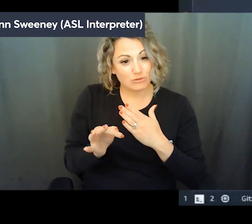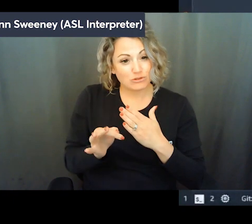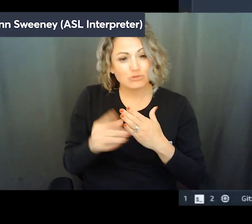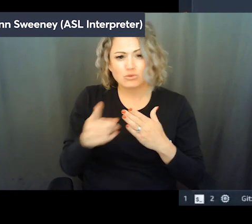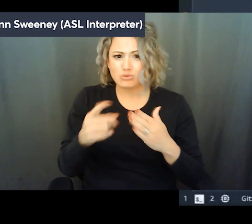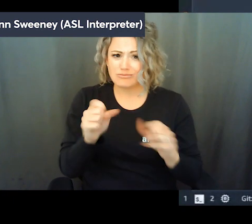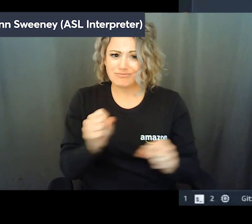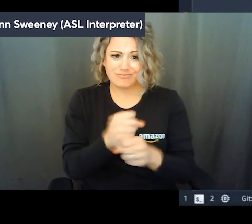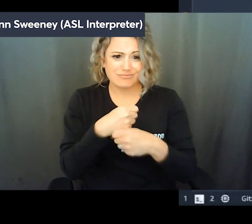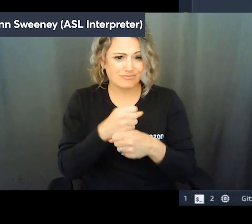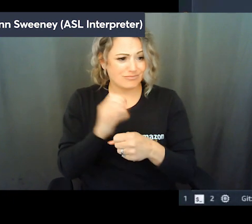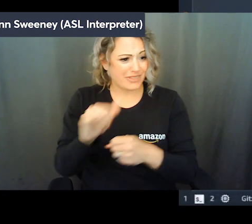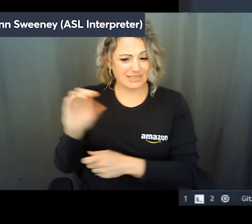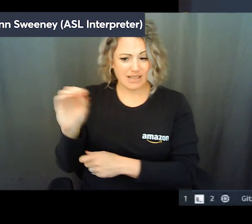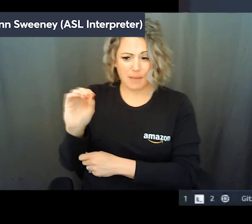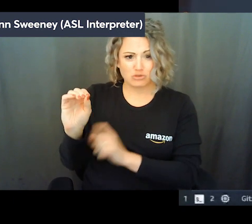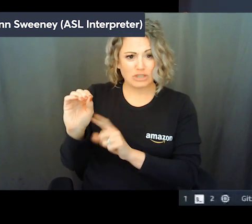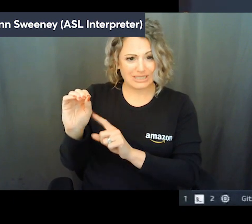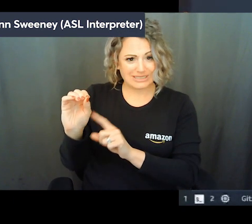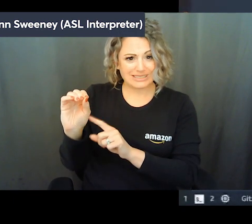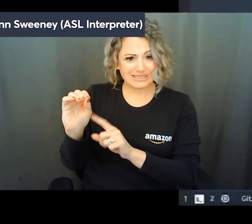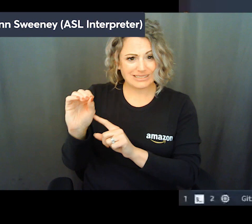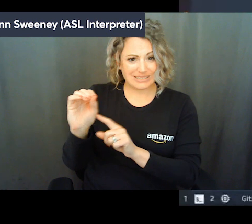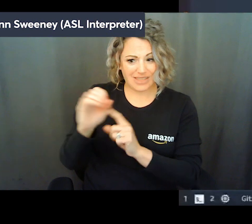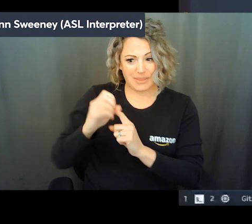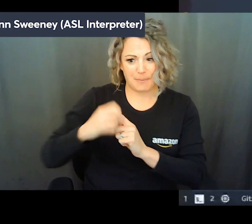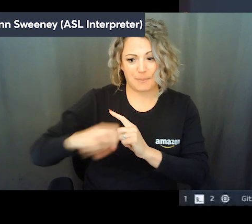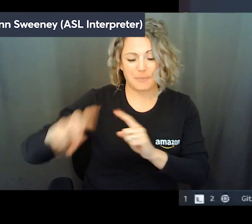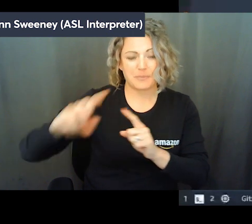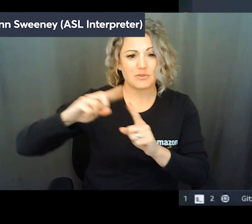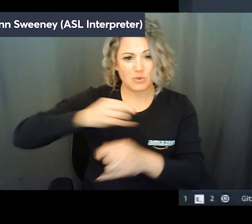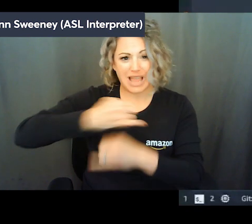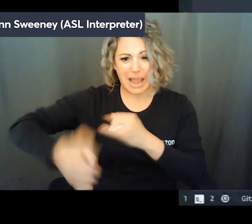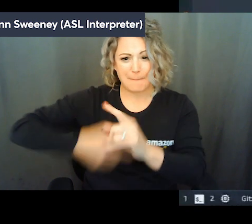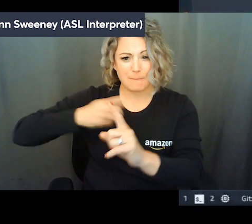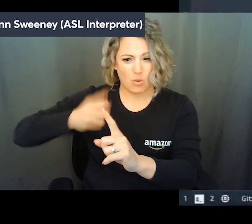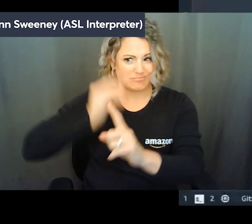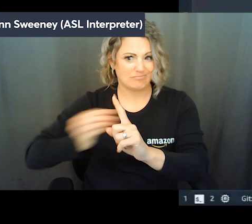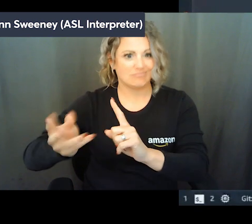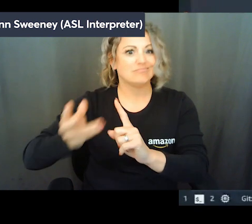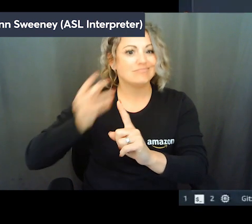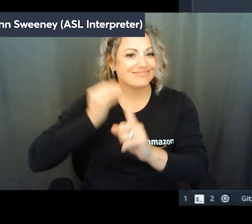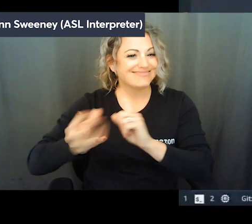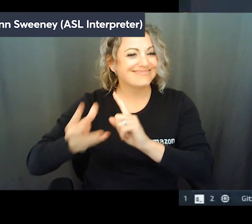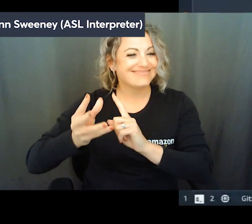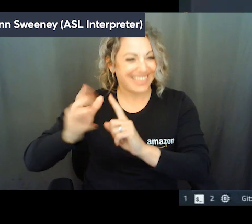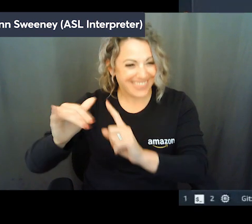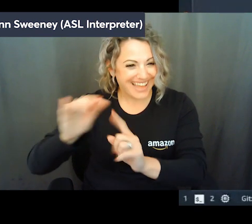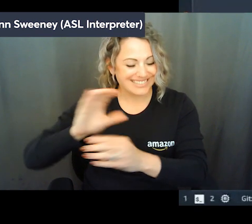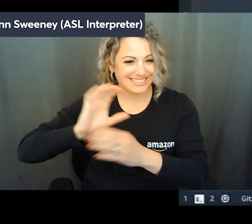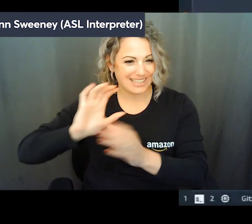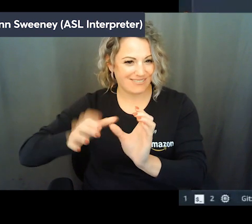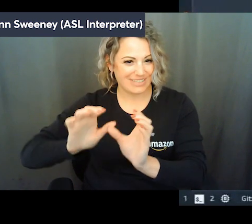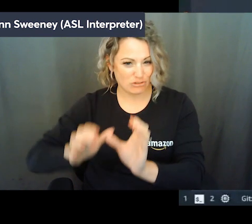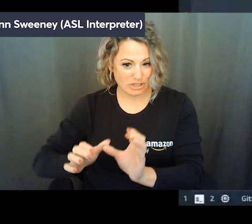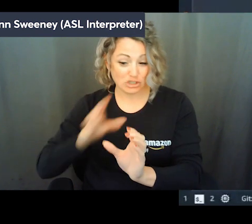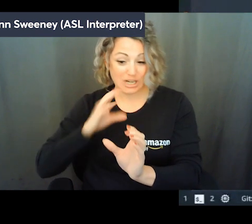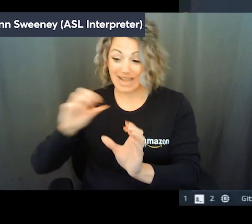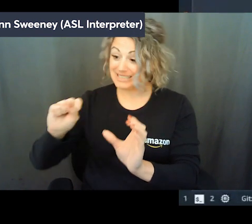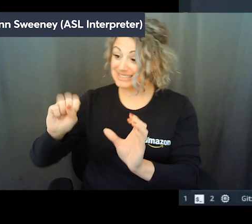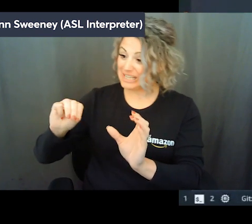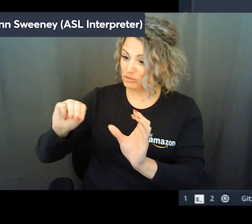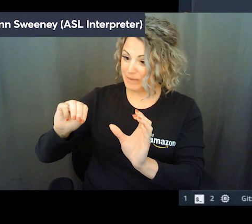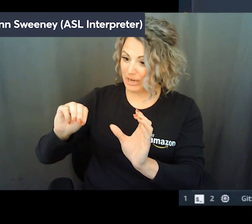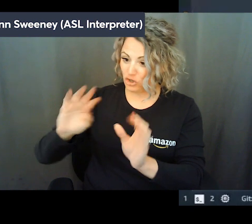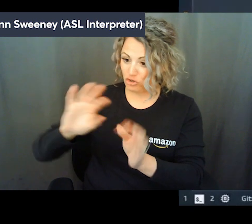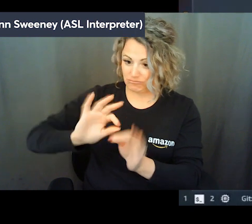you can create this object and pass that into your endpoint to pretty much tell it, hey, this is the configuration I want. And this is how SageMaker understands